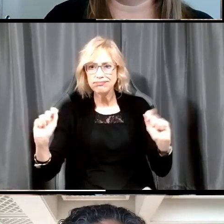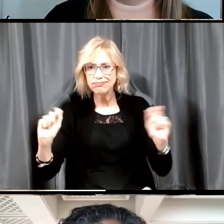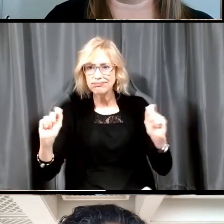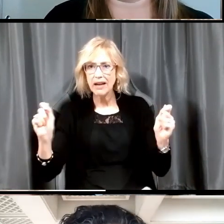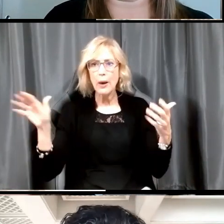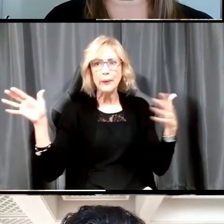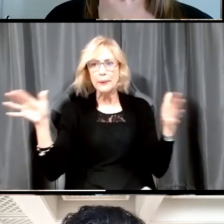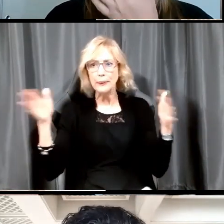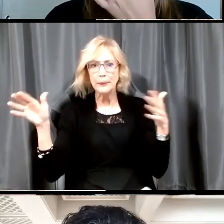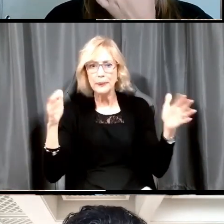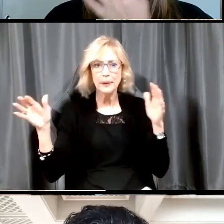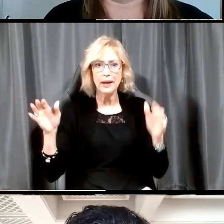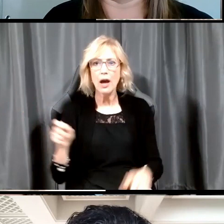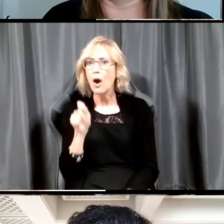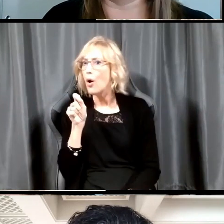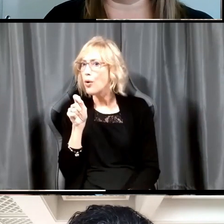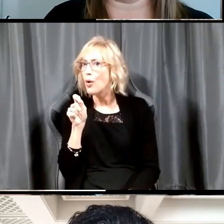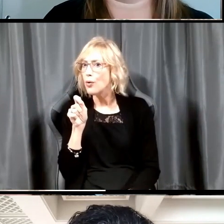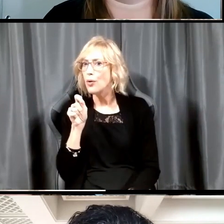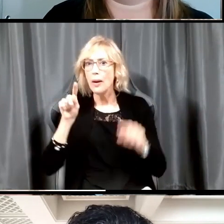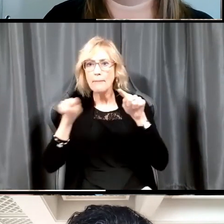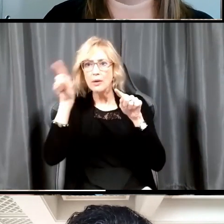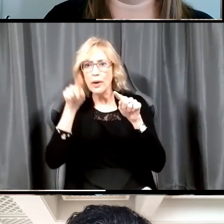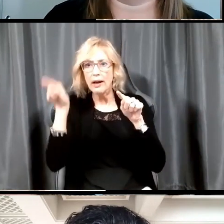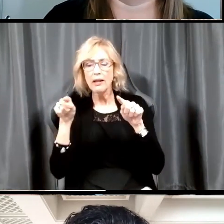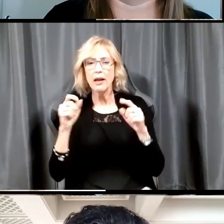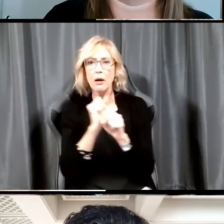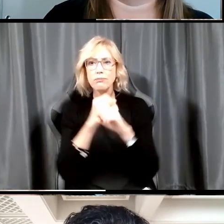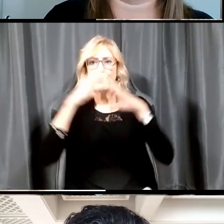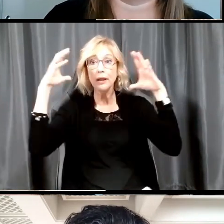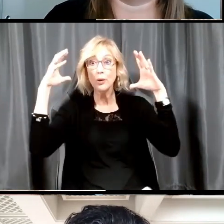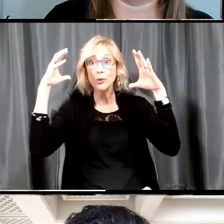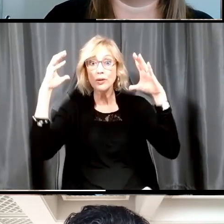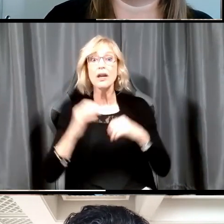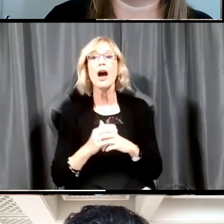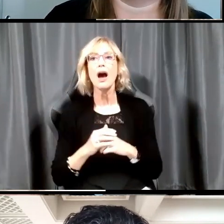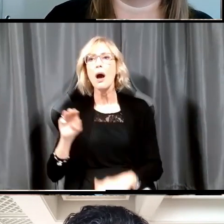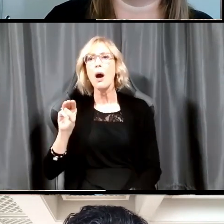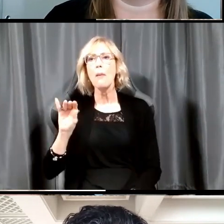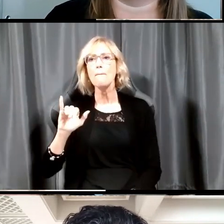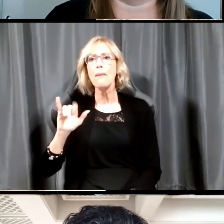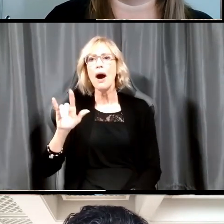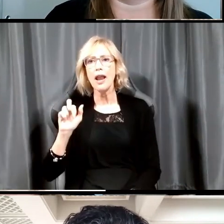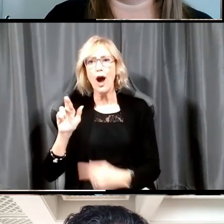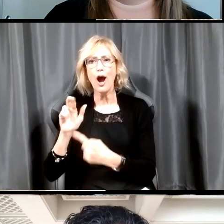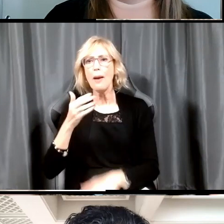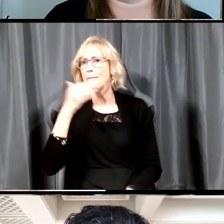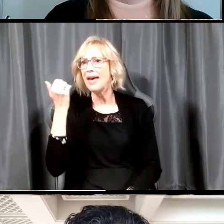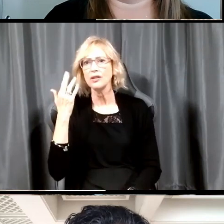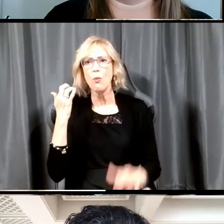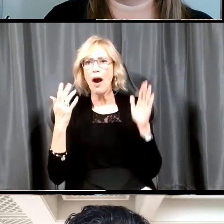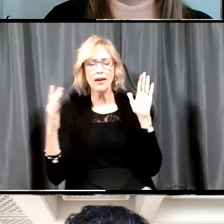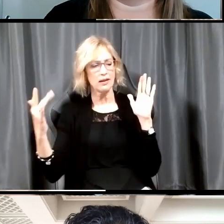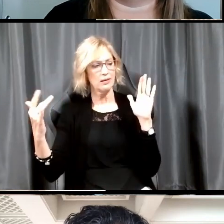wind. Pinwheels, balloons. Mylar balloons are the best ones because it has that reflective quality. And